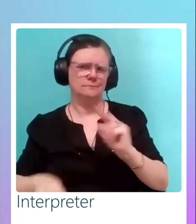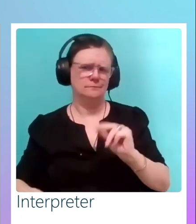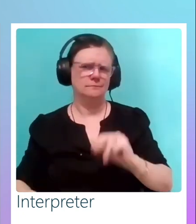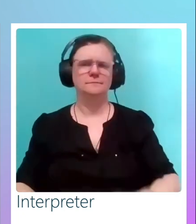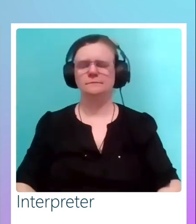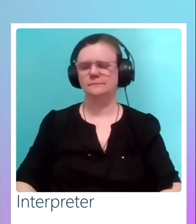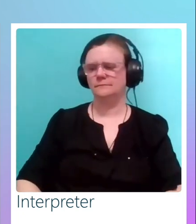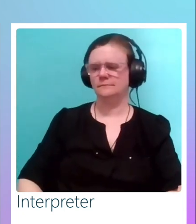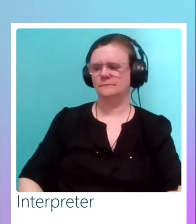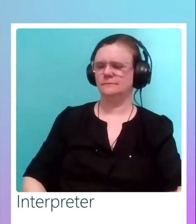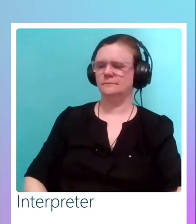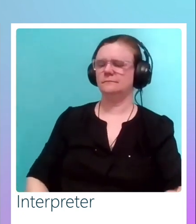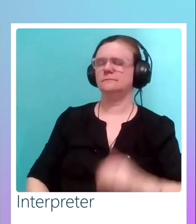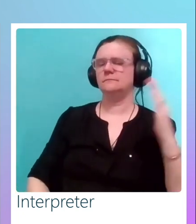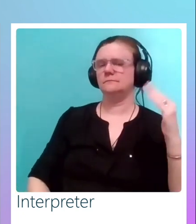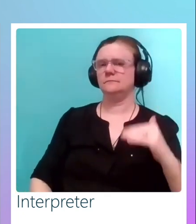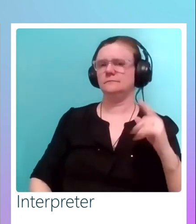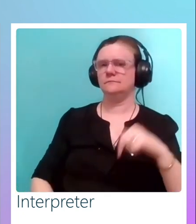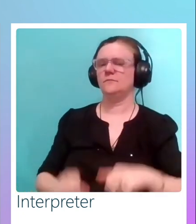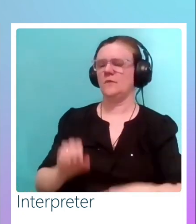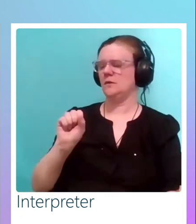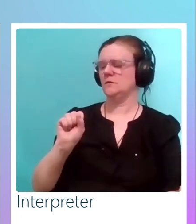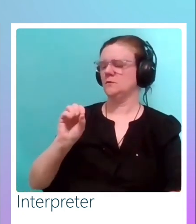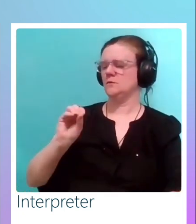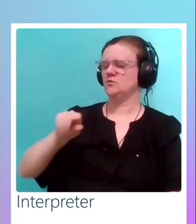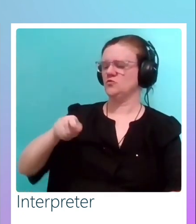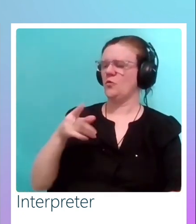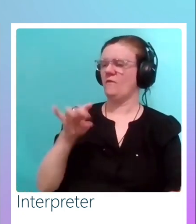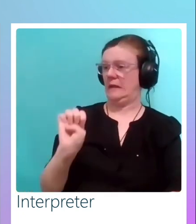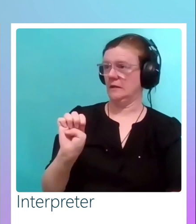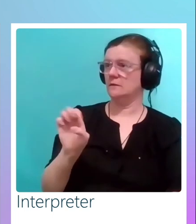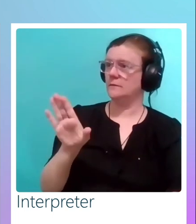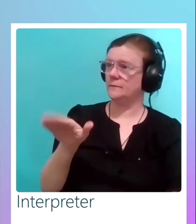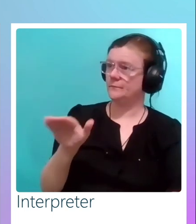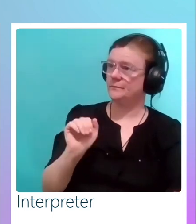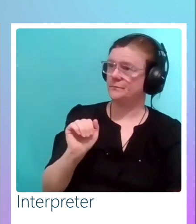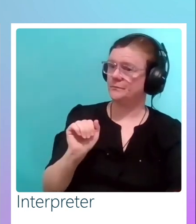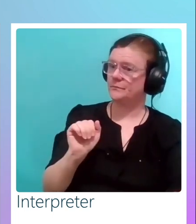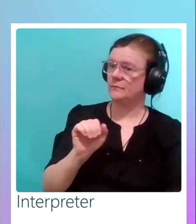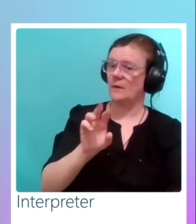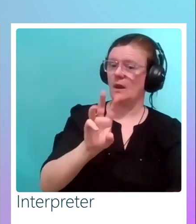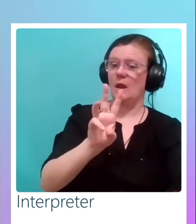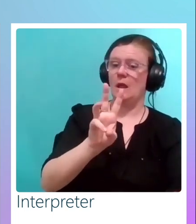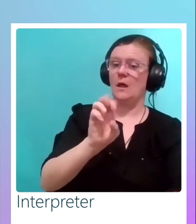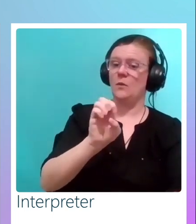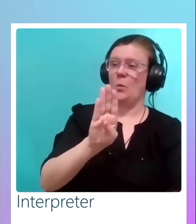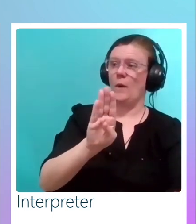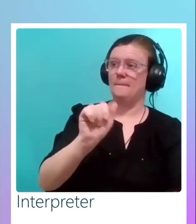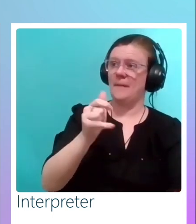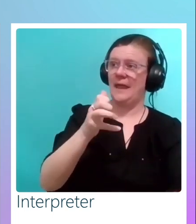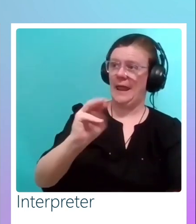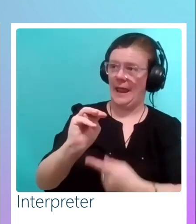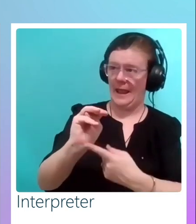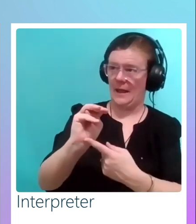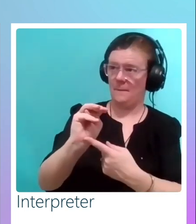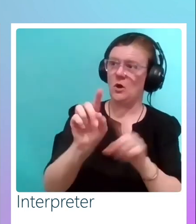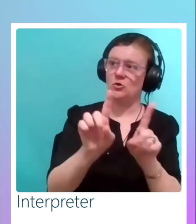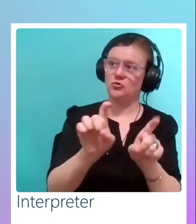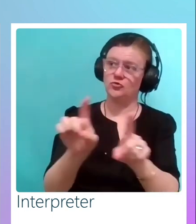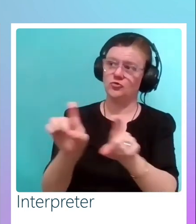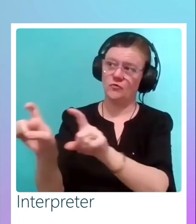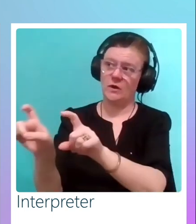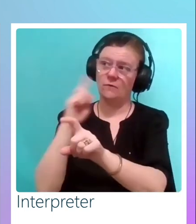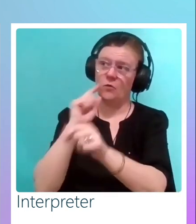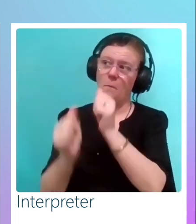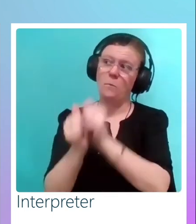right. I got another one here from Sophie. Do you use the WebAIM screen reader user survey to inform most